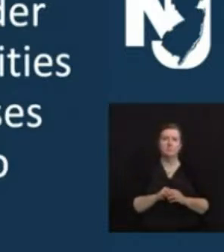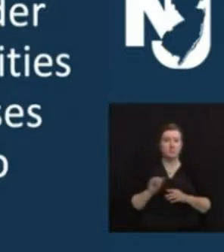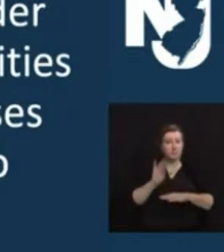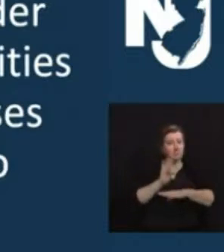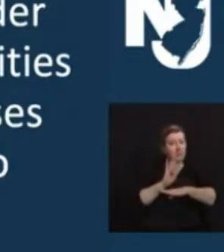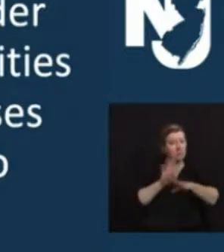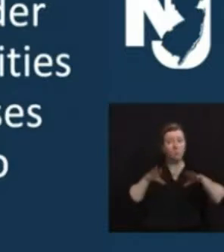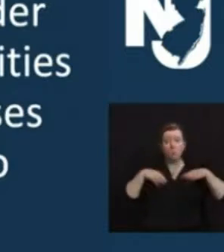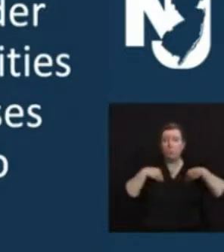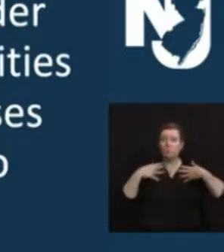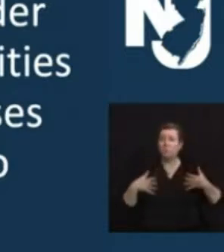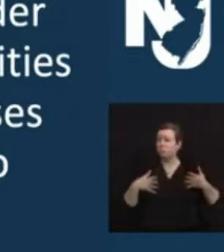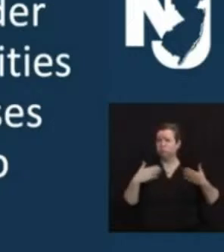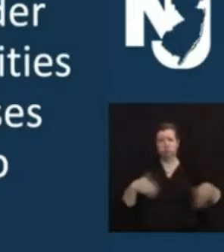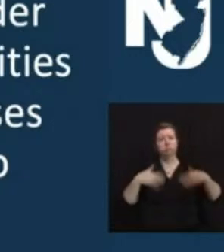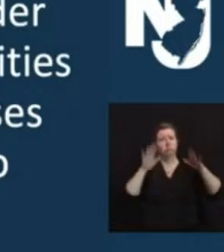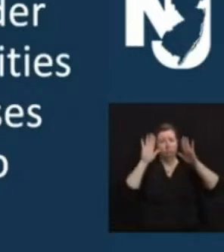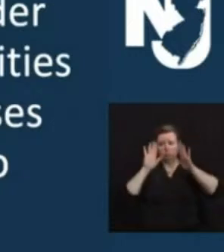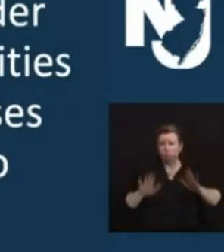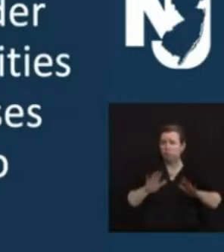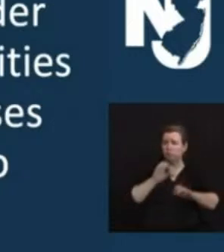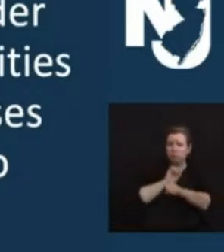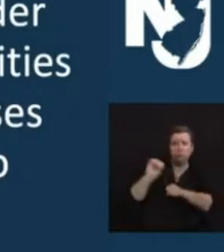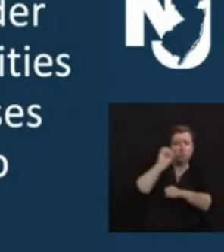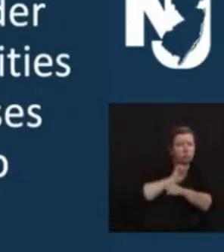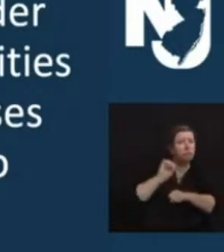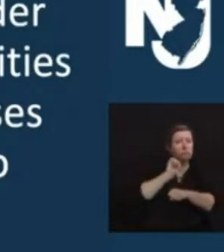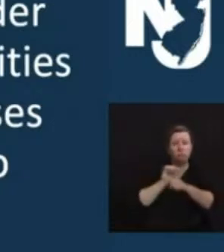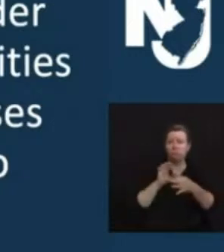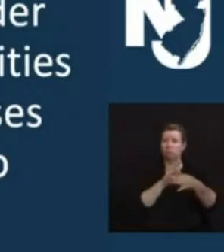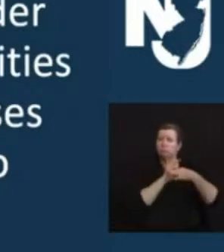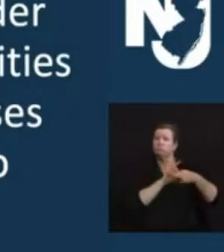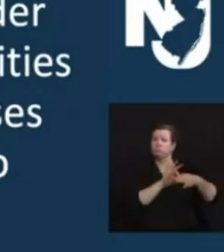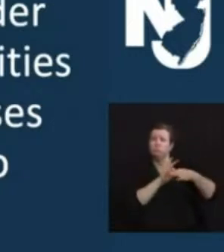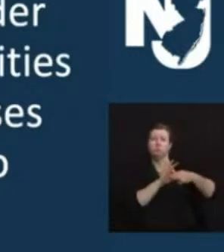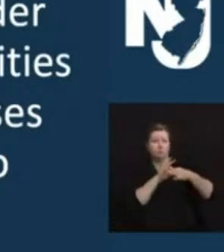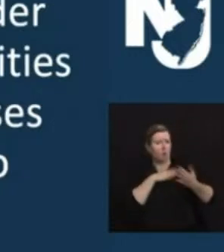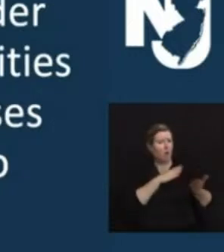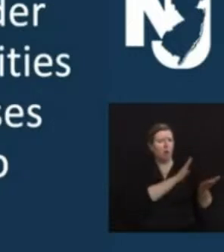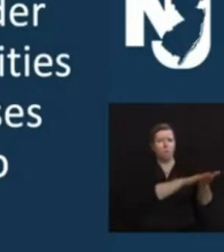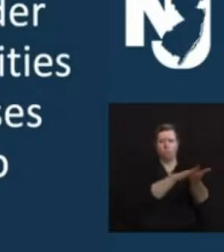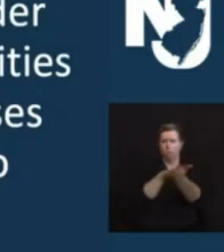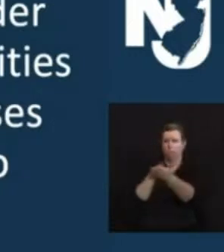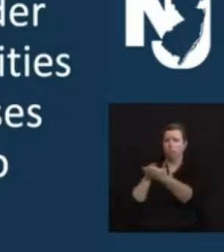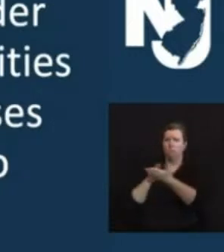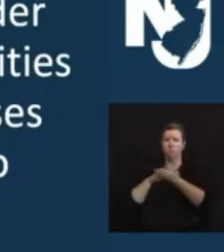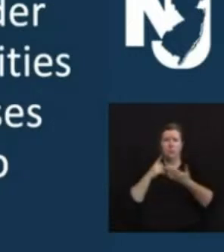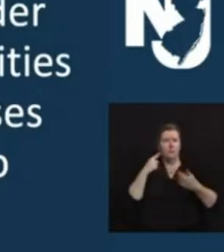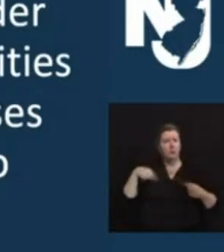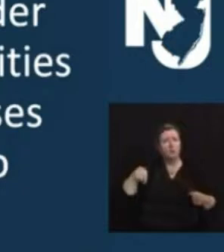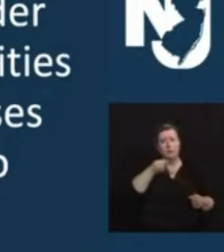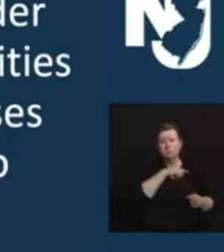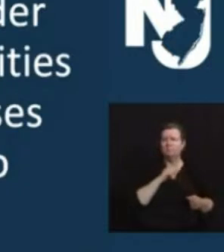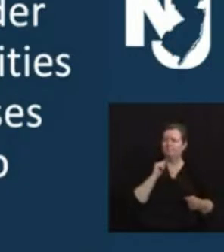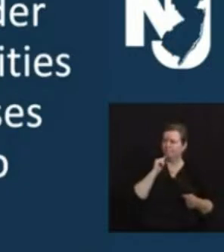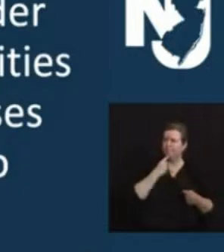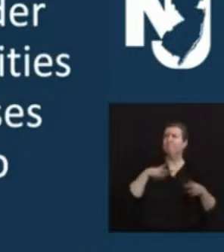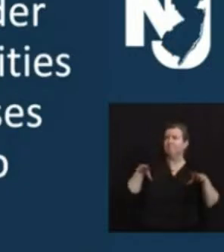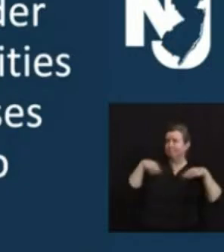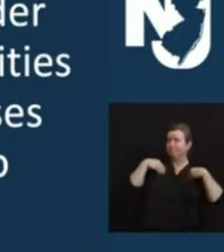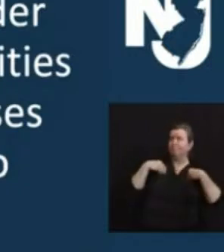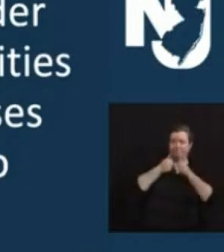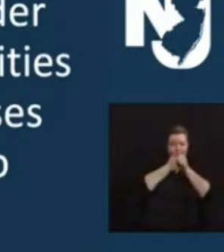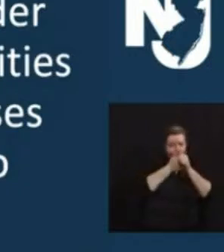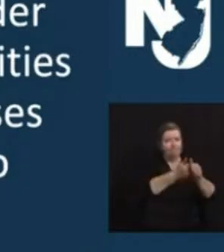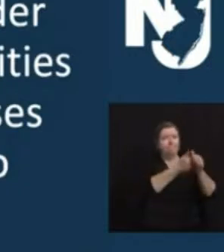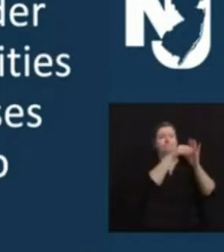job, but so much of the credit needs to go to the millions of you who have taken your responsibility for ending this